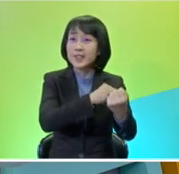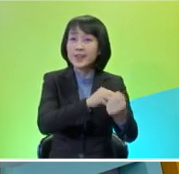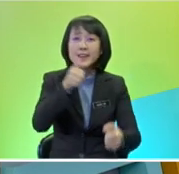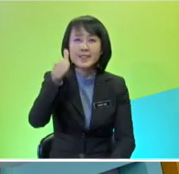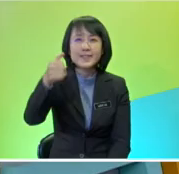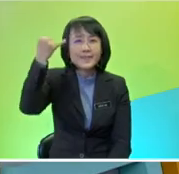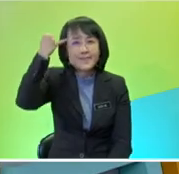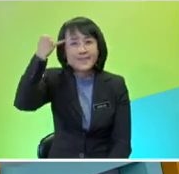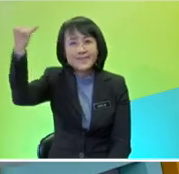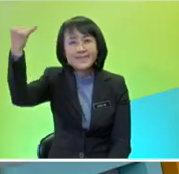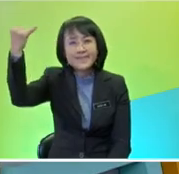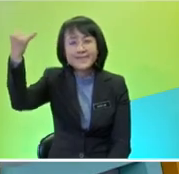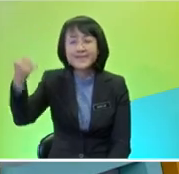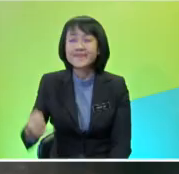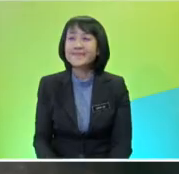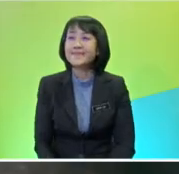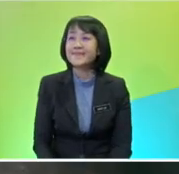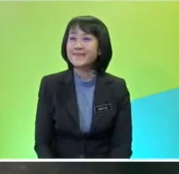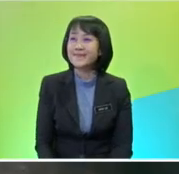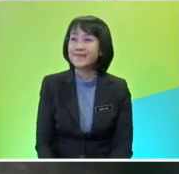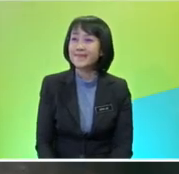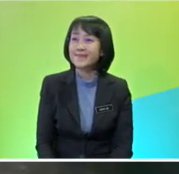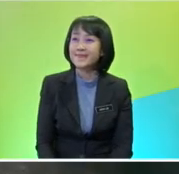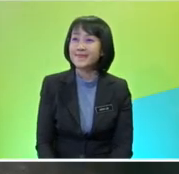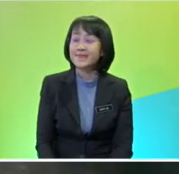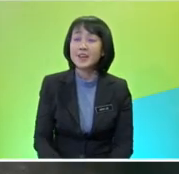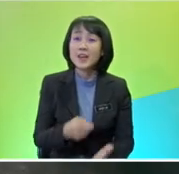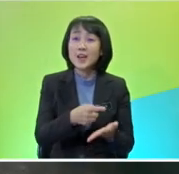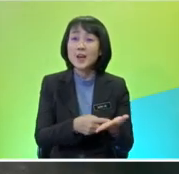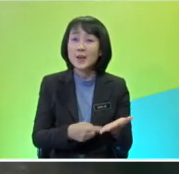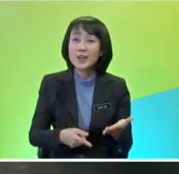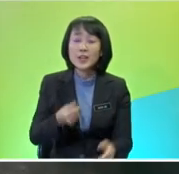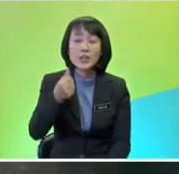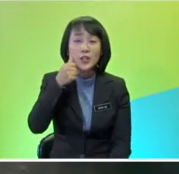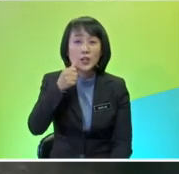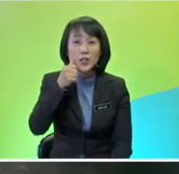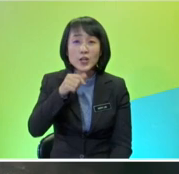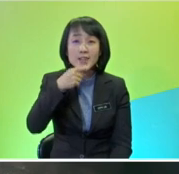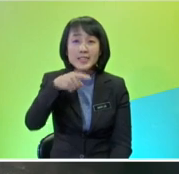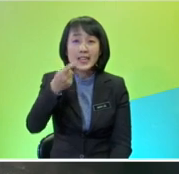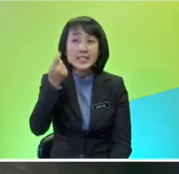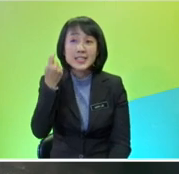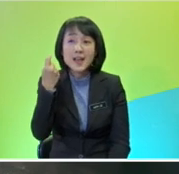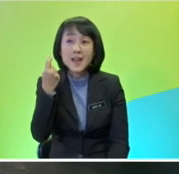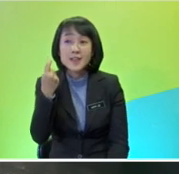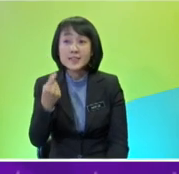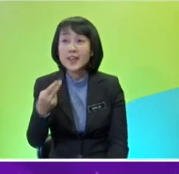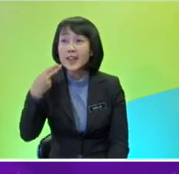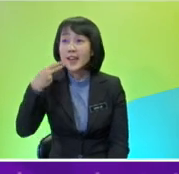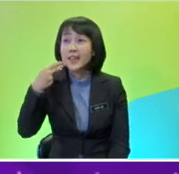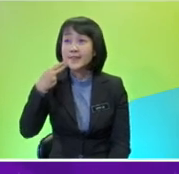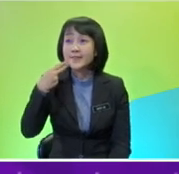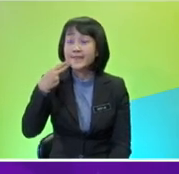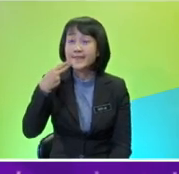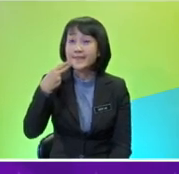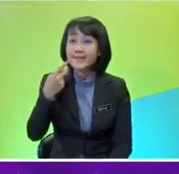Good idea. Aha. All right, what did the girl's friend say? Let's hear from Hannah. Hannah, what did she